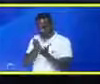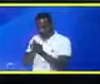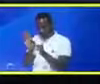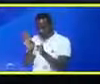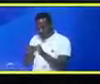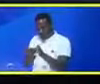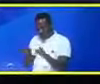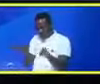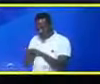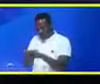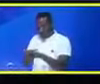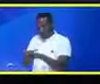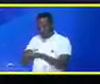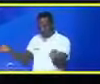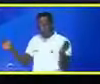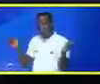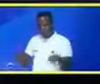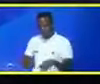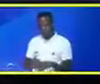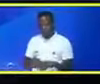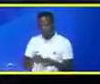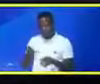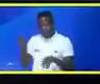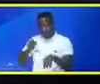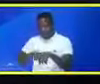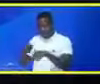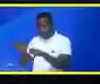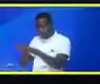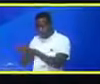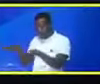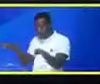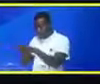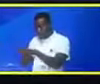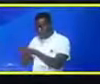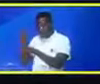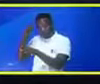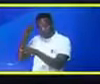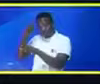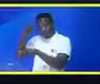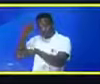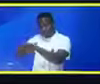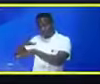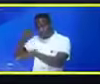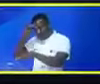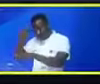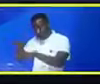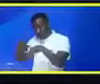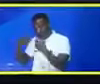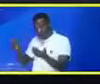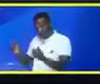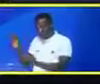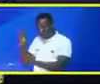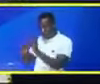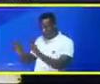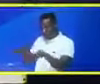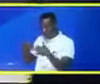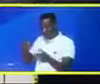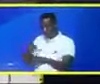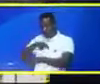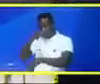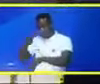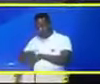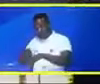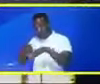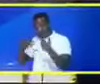Every time doors are closed over a man, over a people, over a nation, over